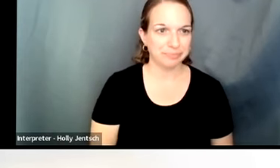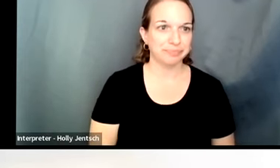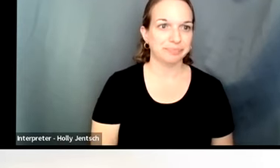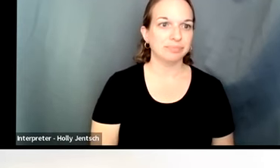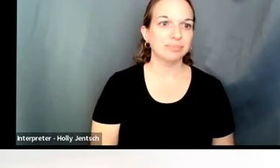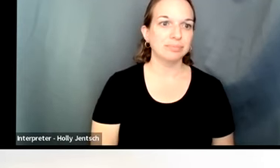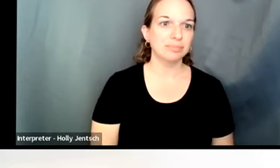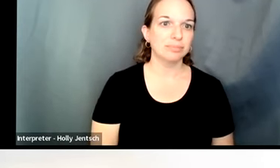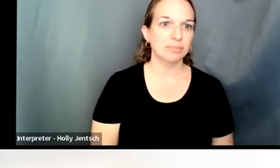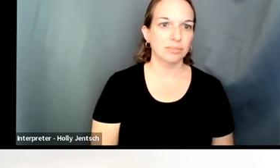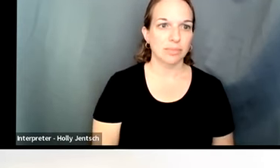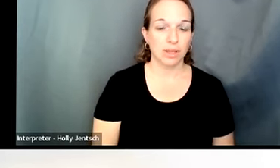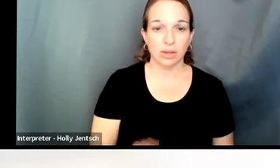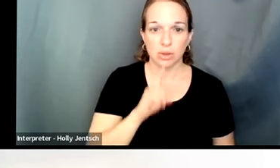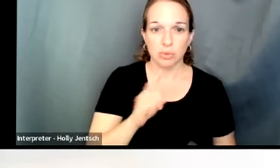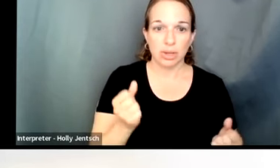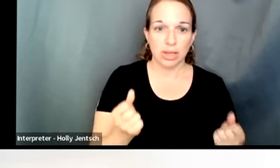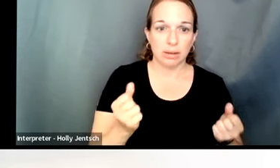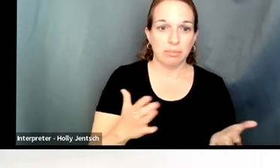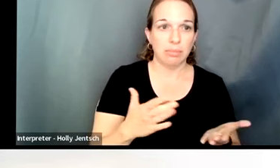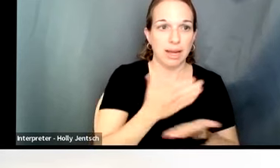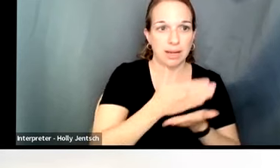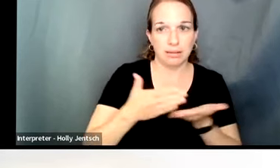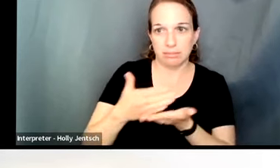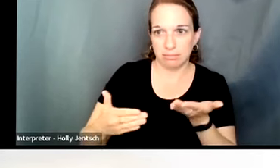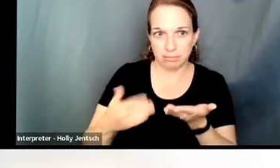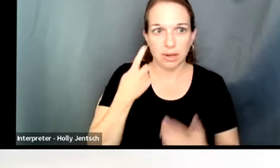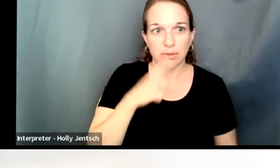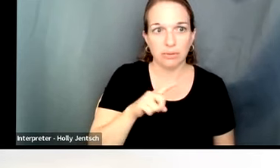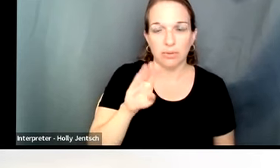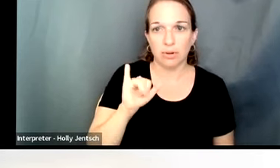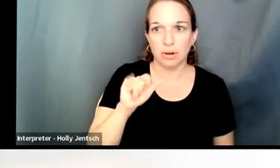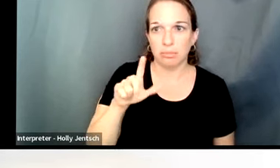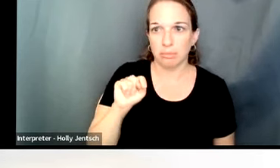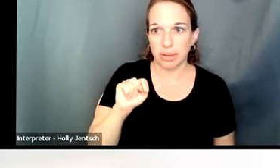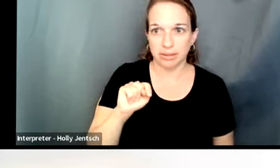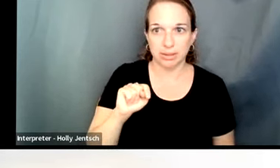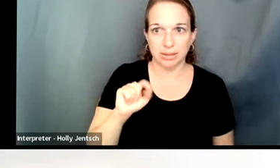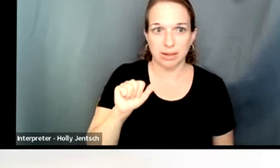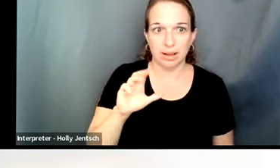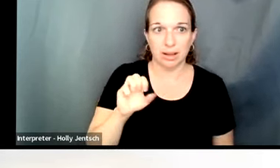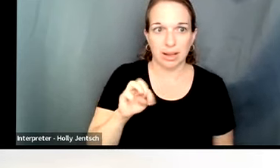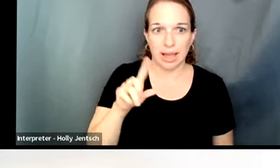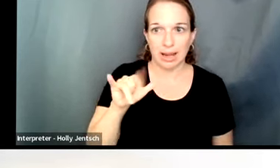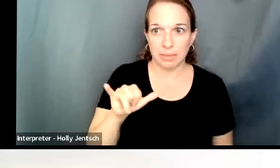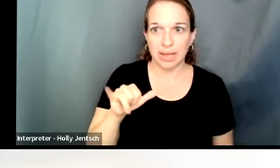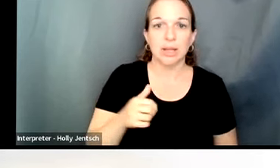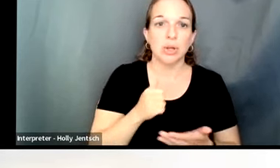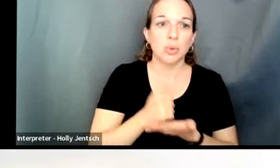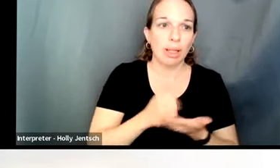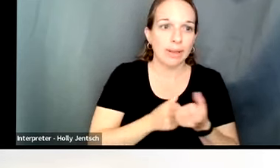So there's a number of components to the BILT Academy in order to help you and support you as you go through this